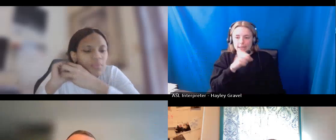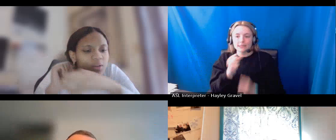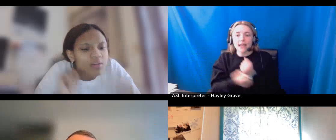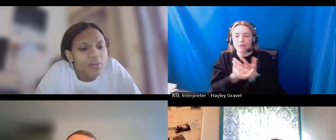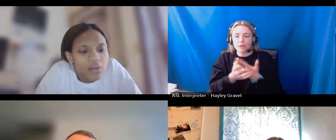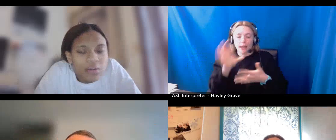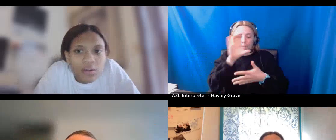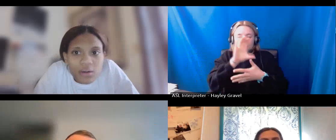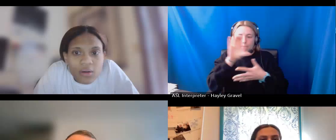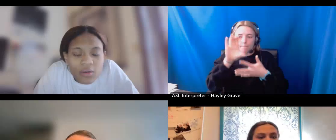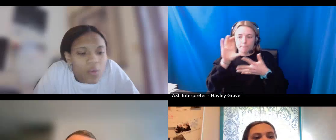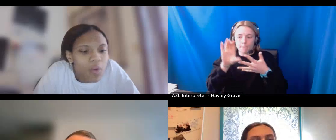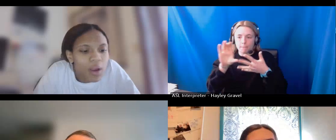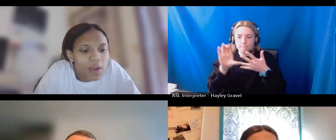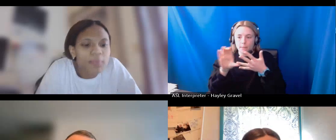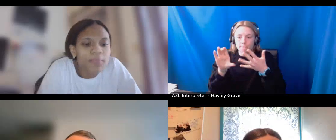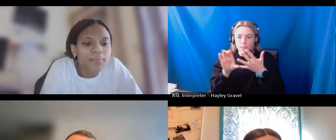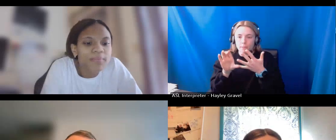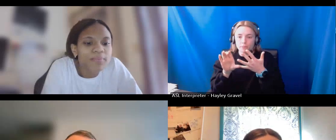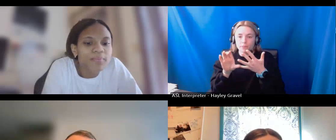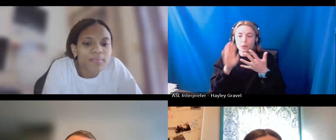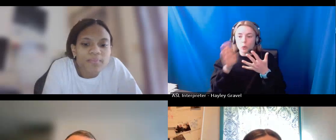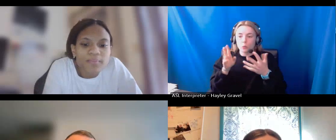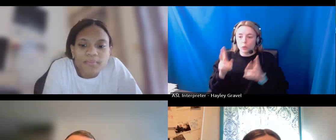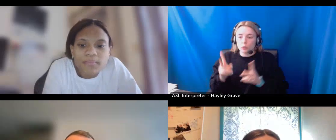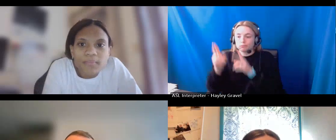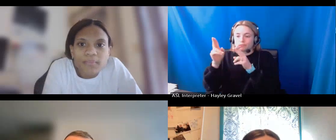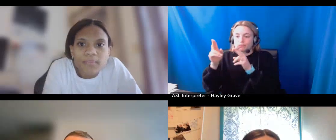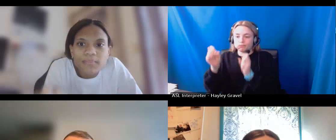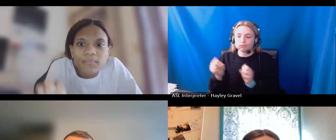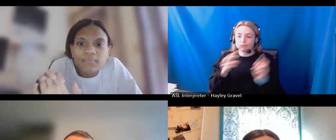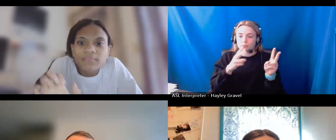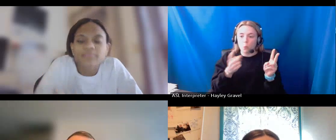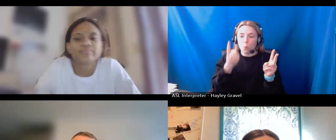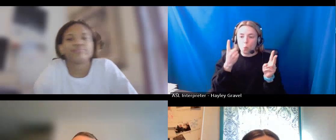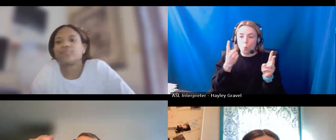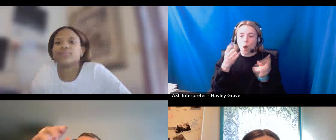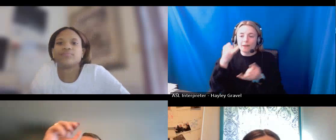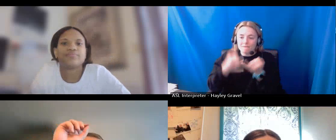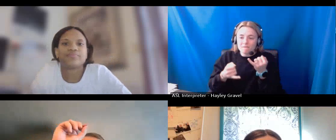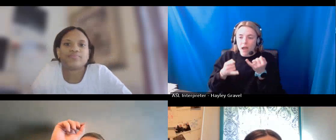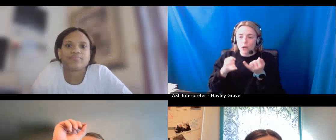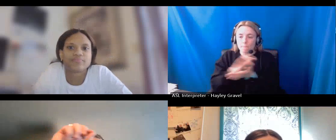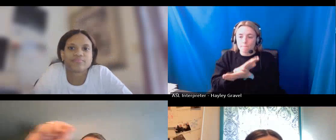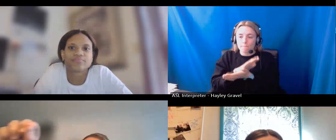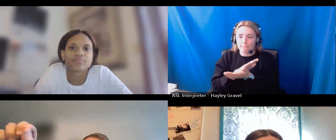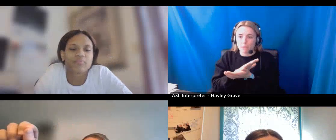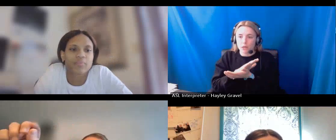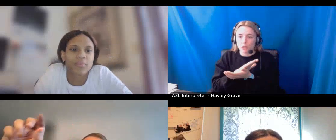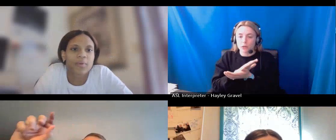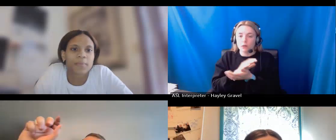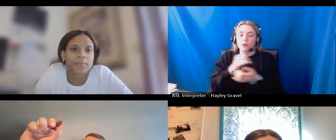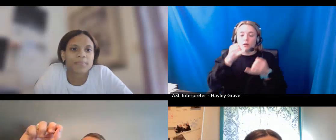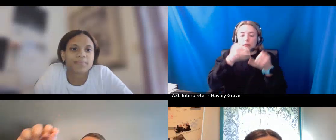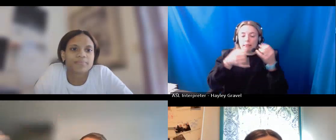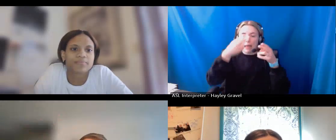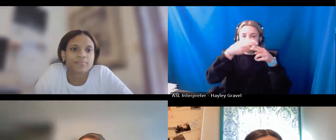You're Okay, going to cut and paste what you've been doing into one final document, and it's going to be labeled your last